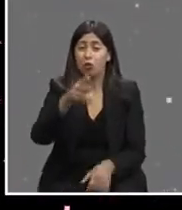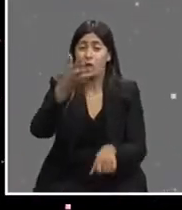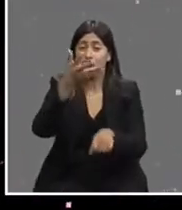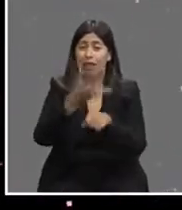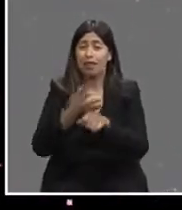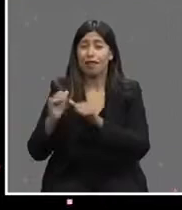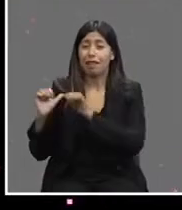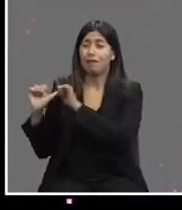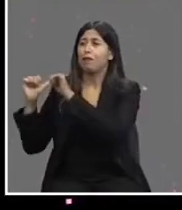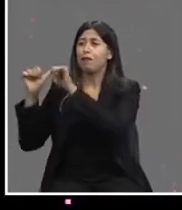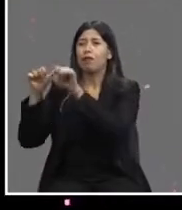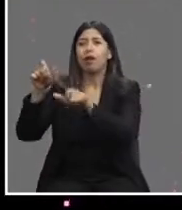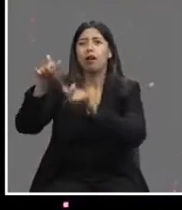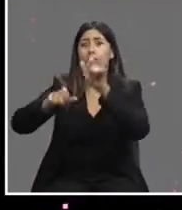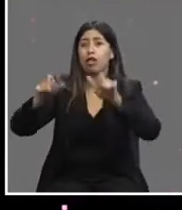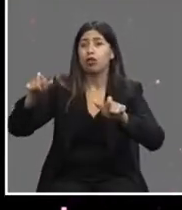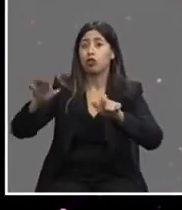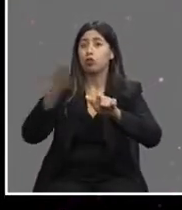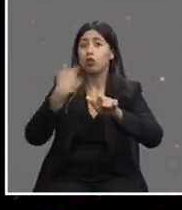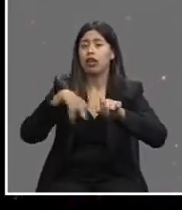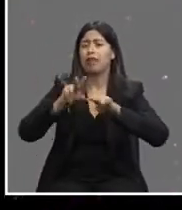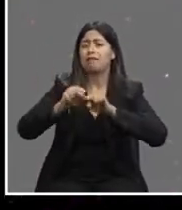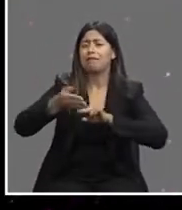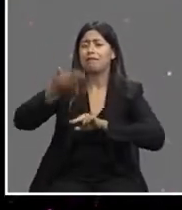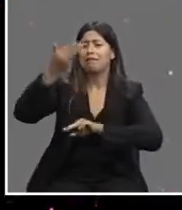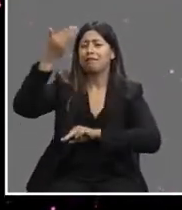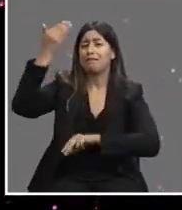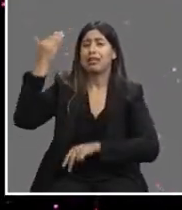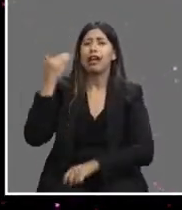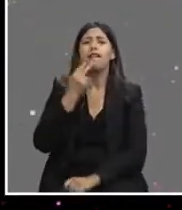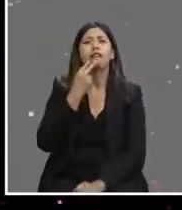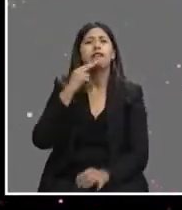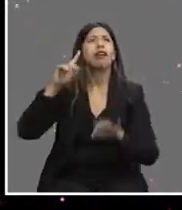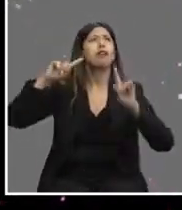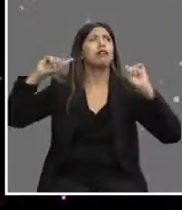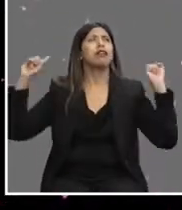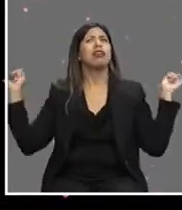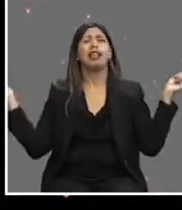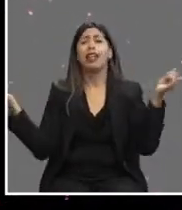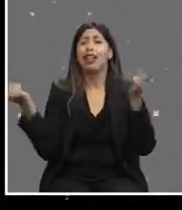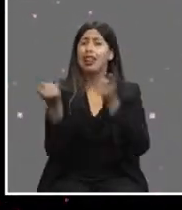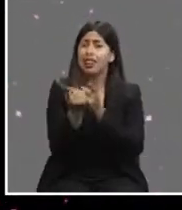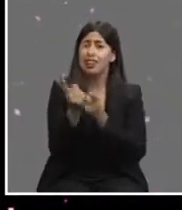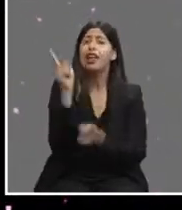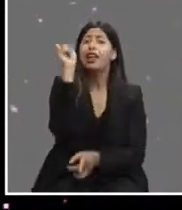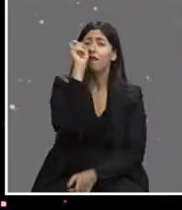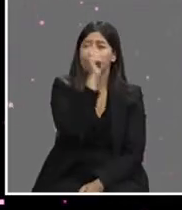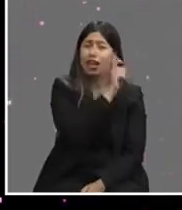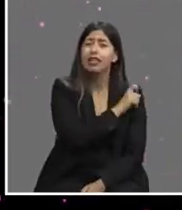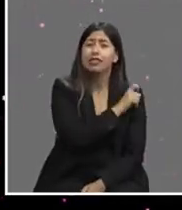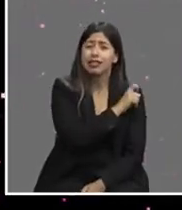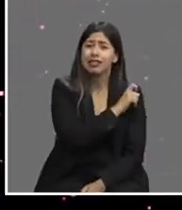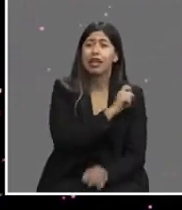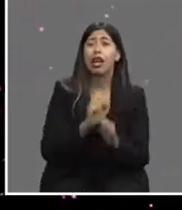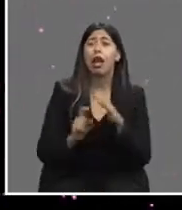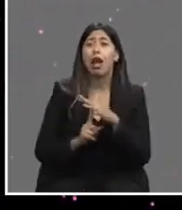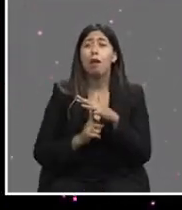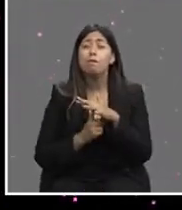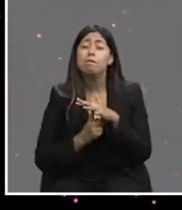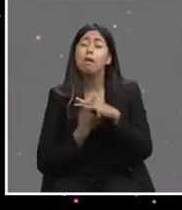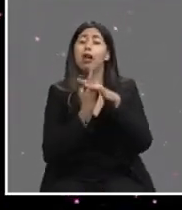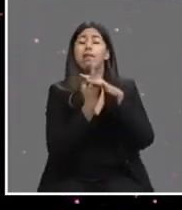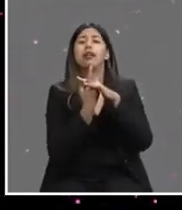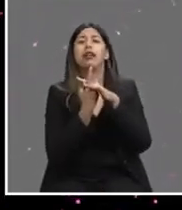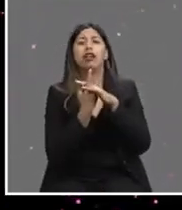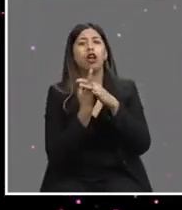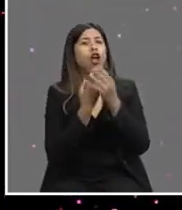In such an environment, surviving meant eating first, feeding, capturing prey. And once a